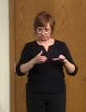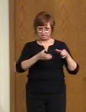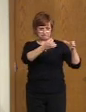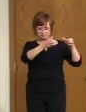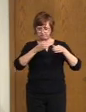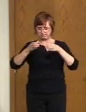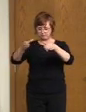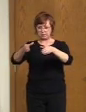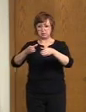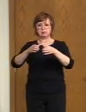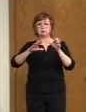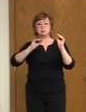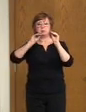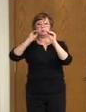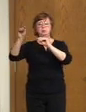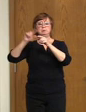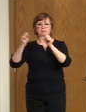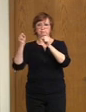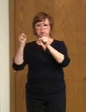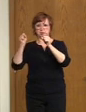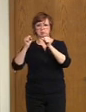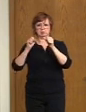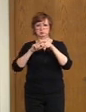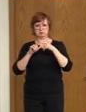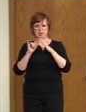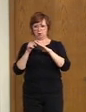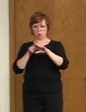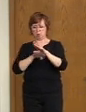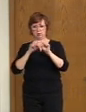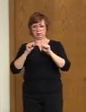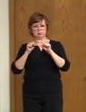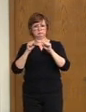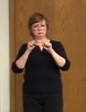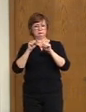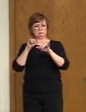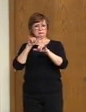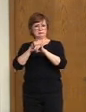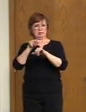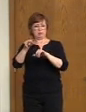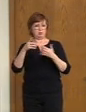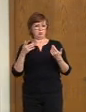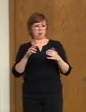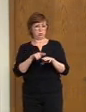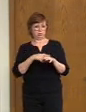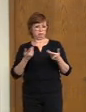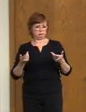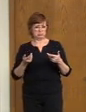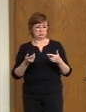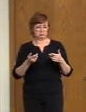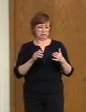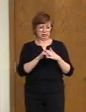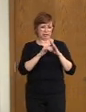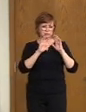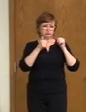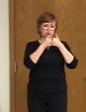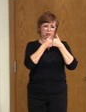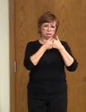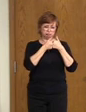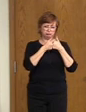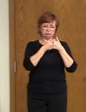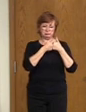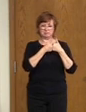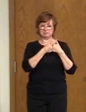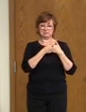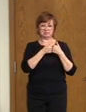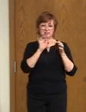So very complex vaccine, and for that reason, it's not ideal to be used in a more